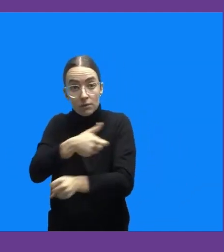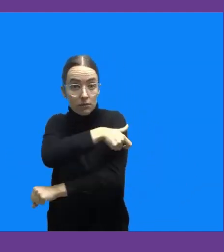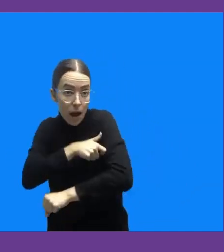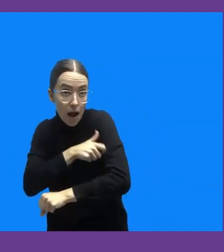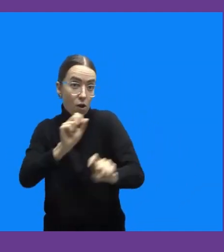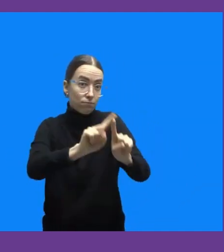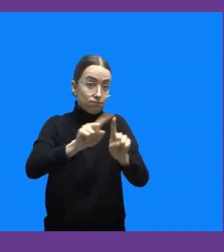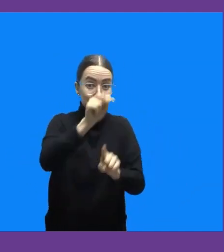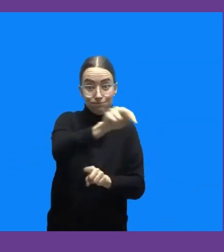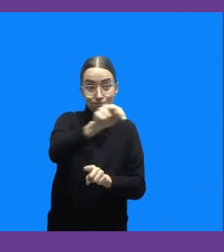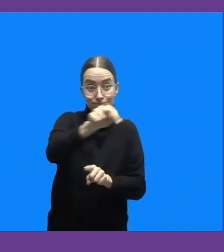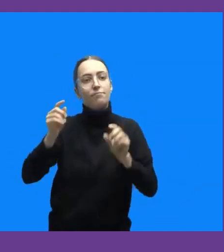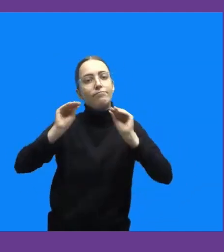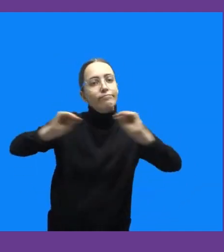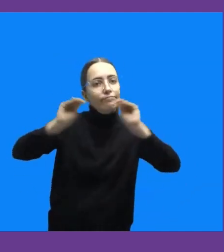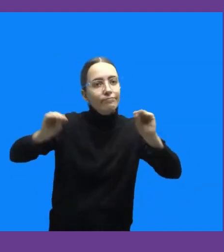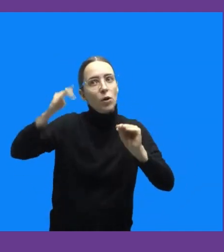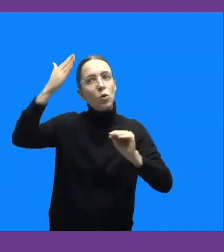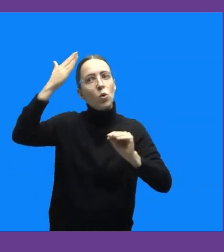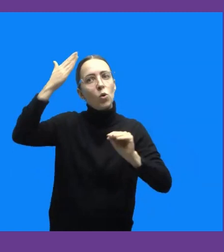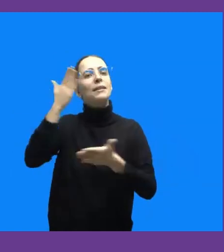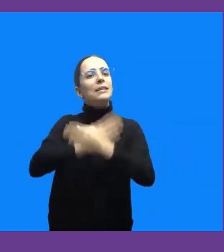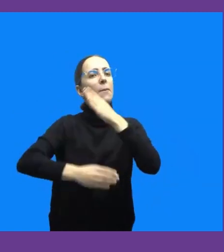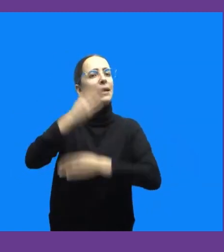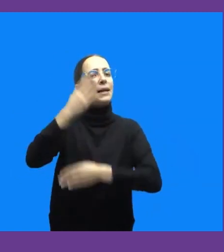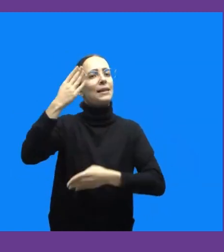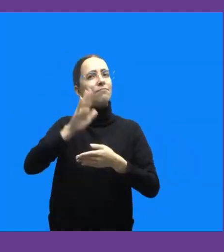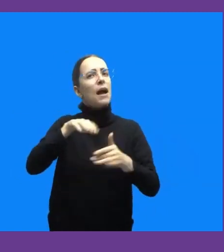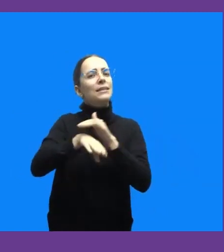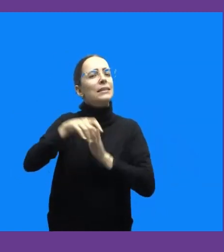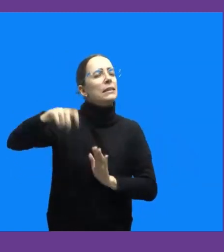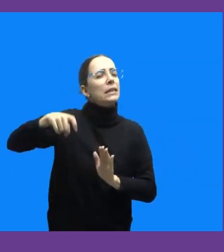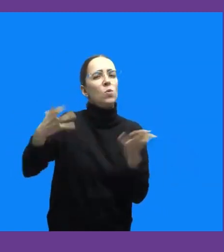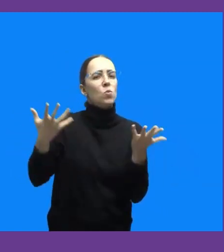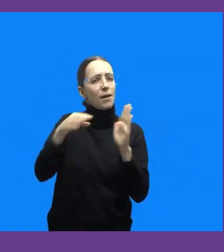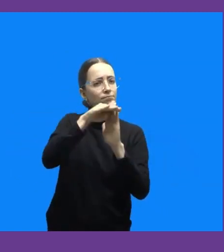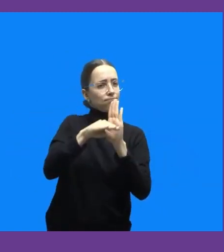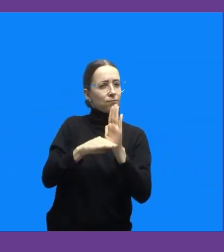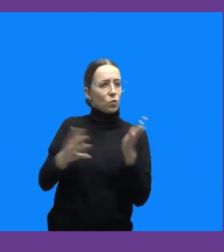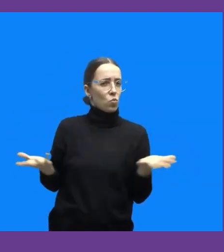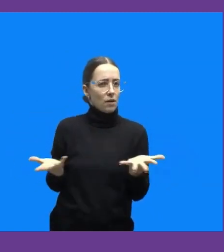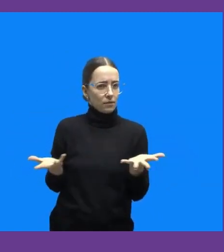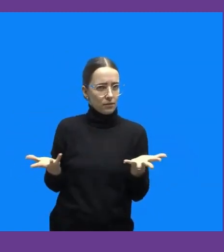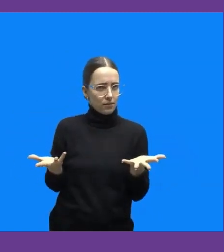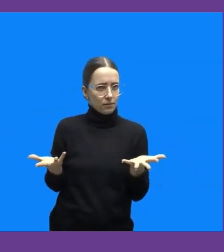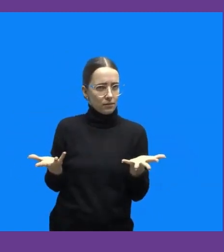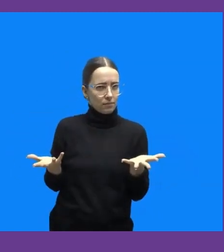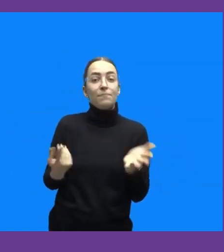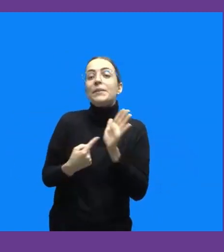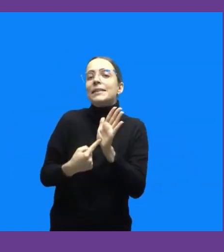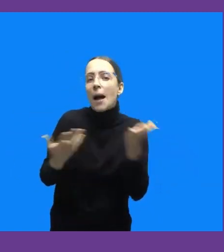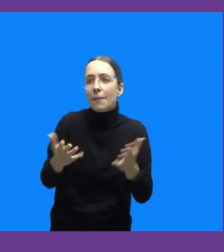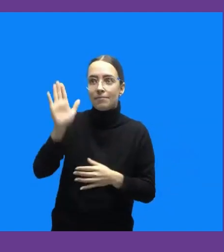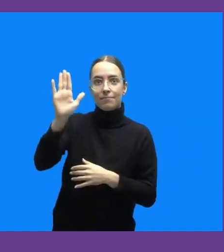for you in, I don't know, in Finland, for example. But something that I didn't say before